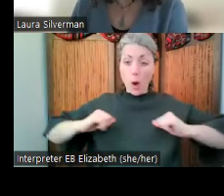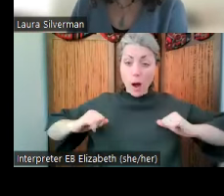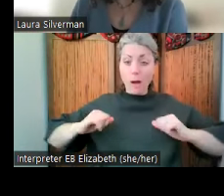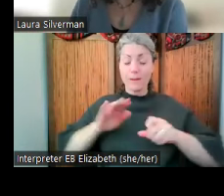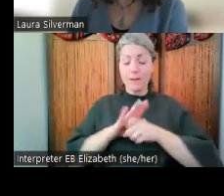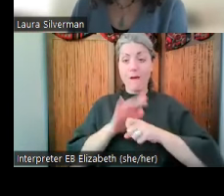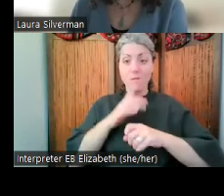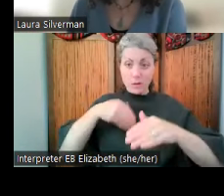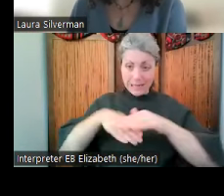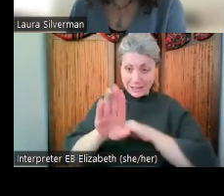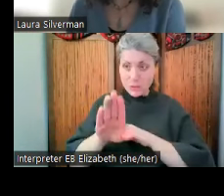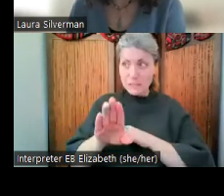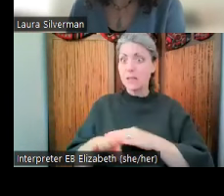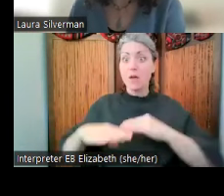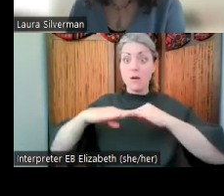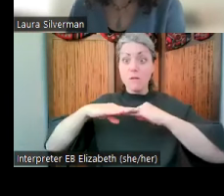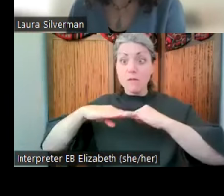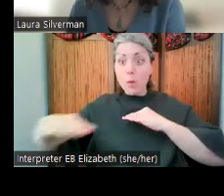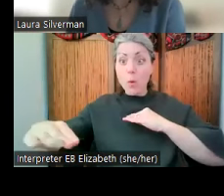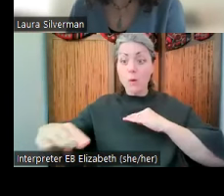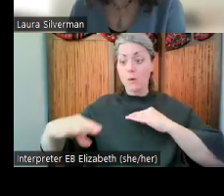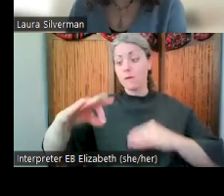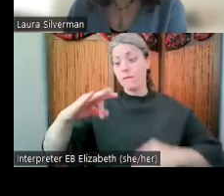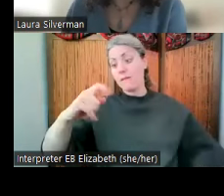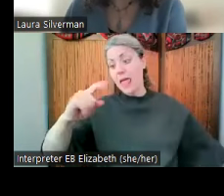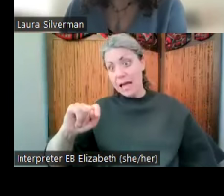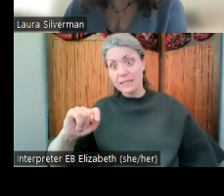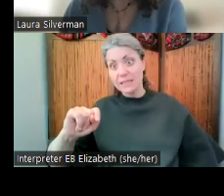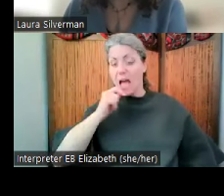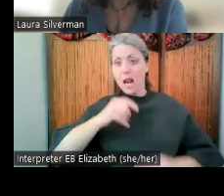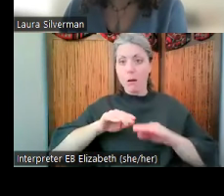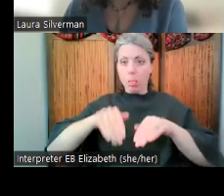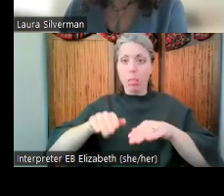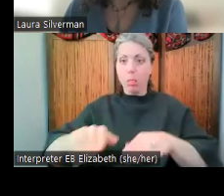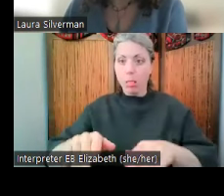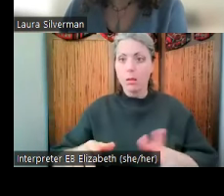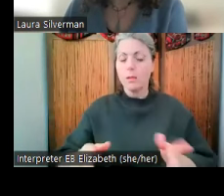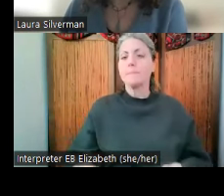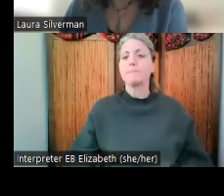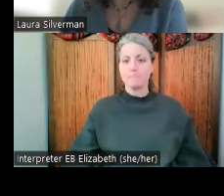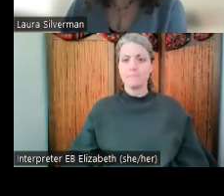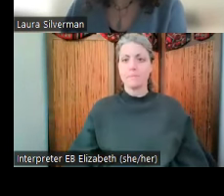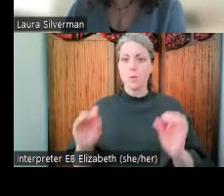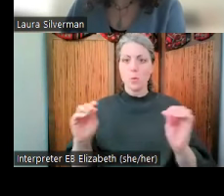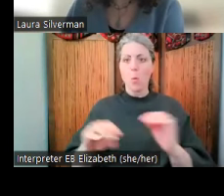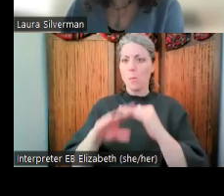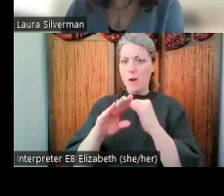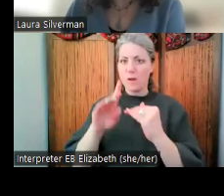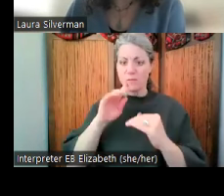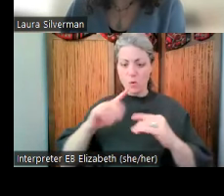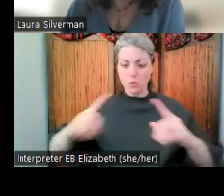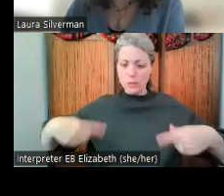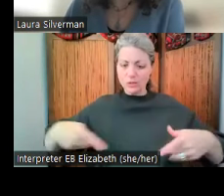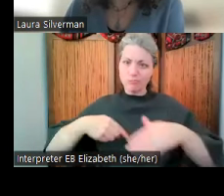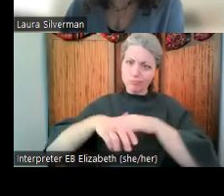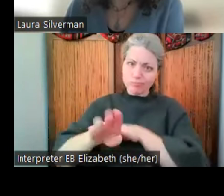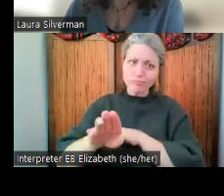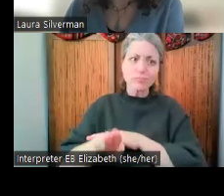the floors are flat and that there aren't barriers. Proper signage is also